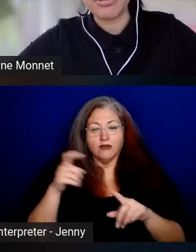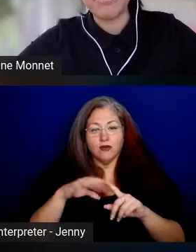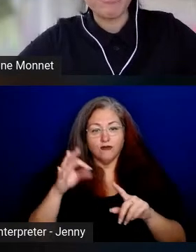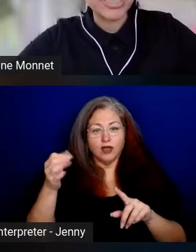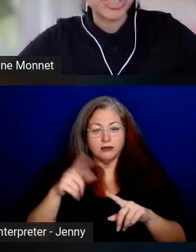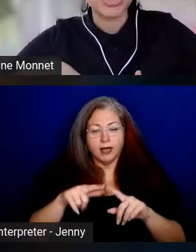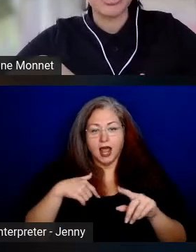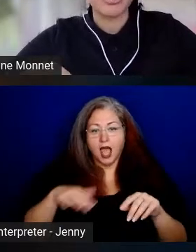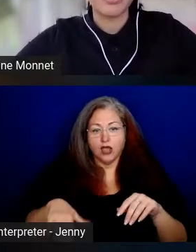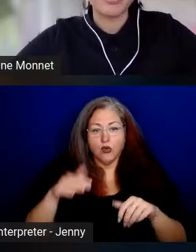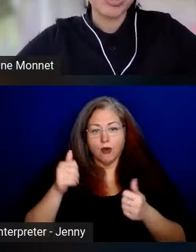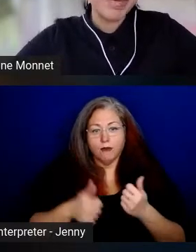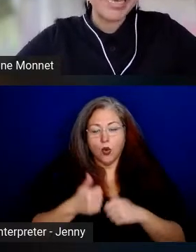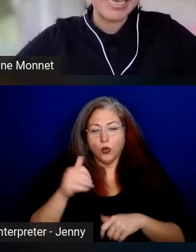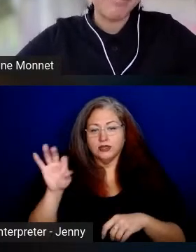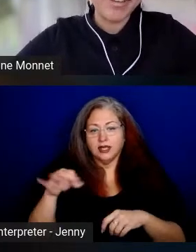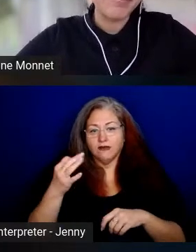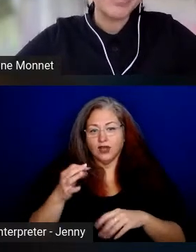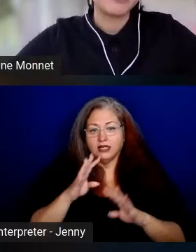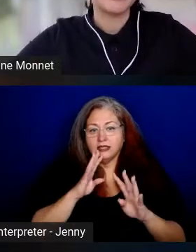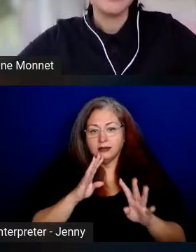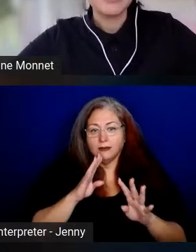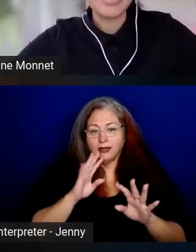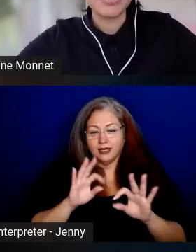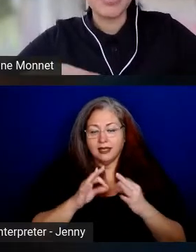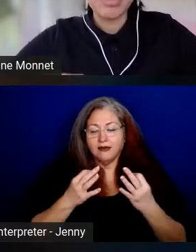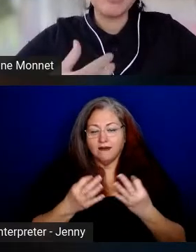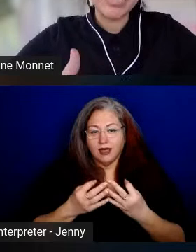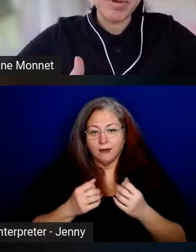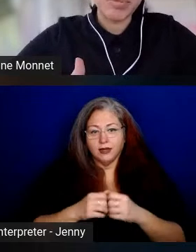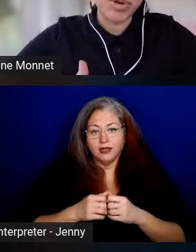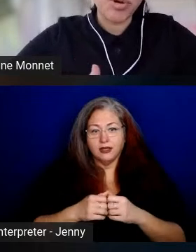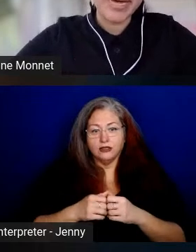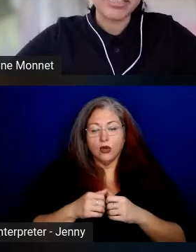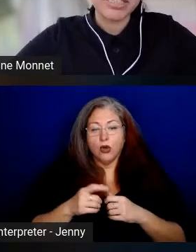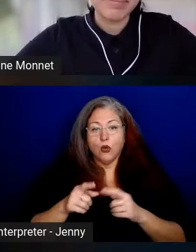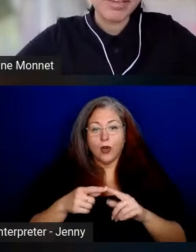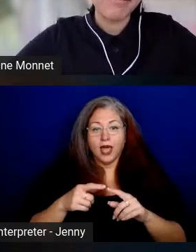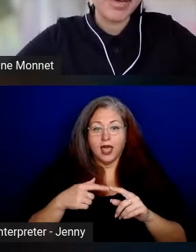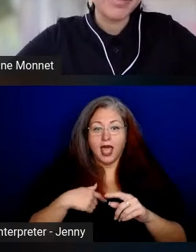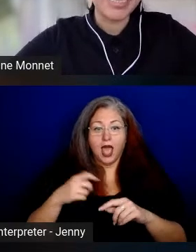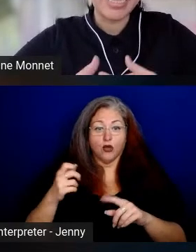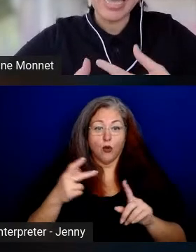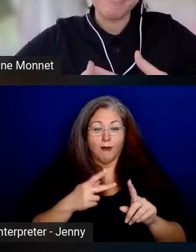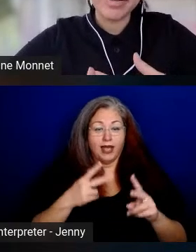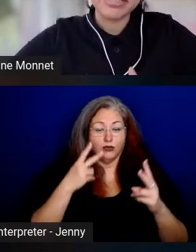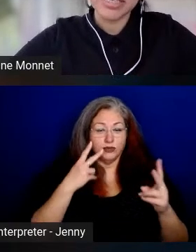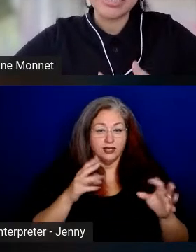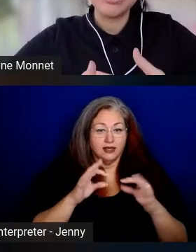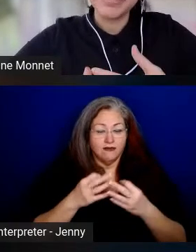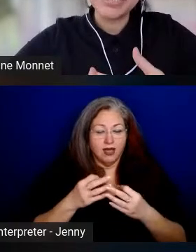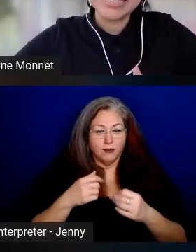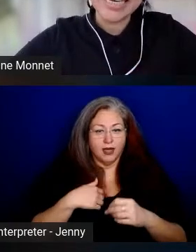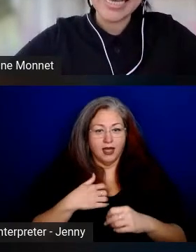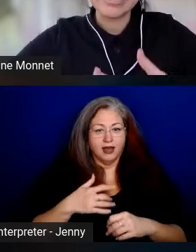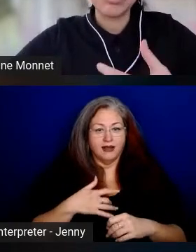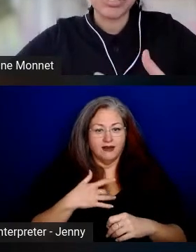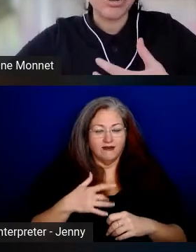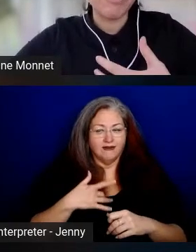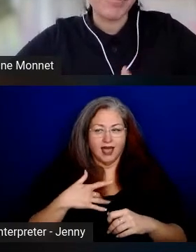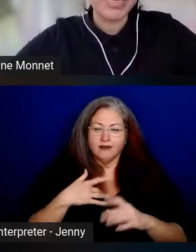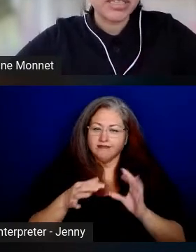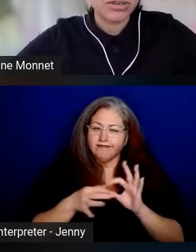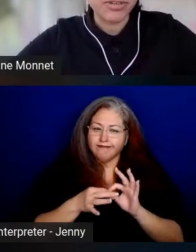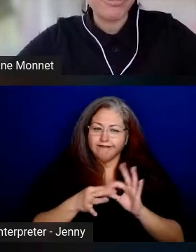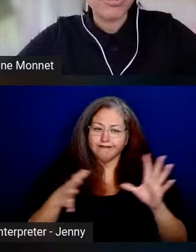in a French speaking family. And every time I would go back to see my family, I felt a little bit disconnected. It was